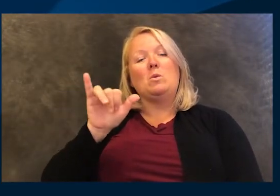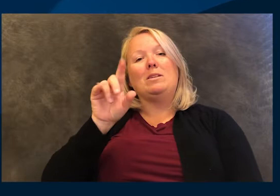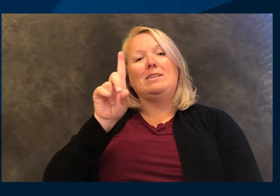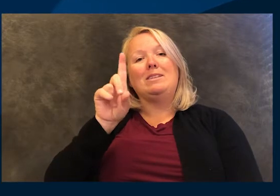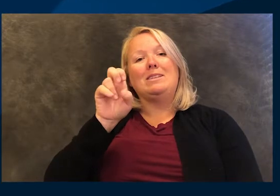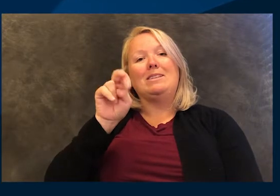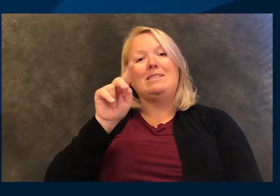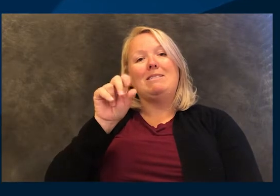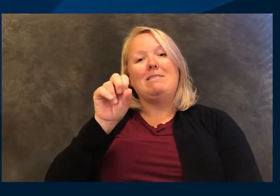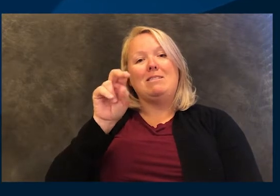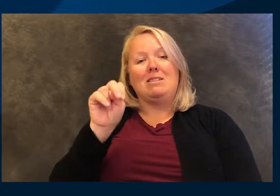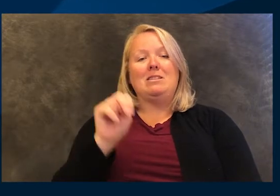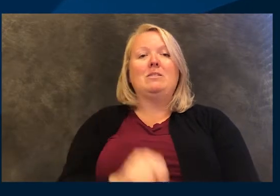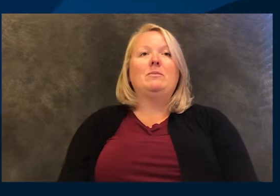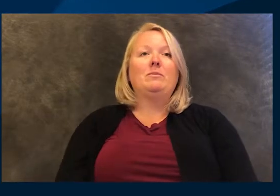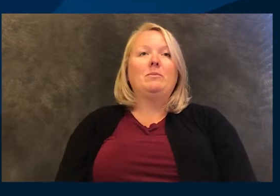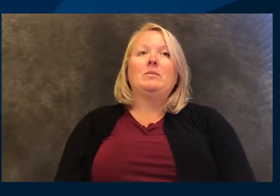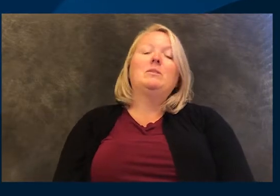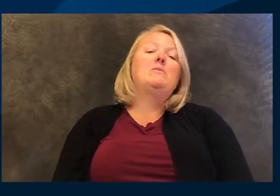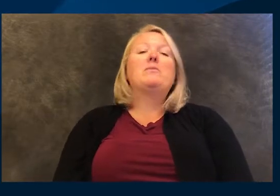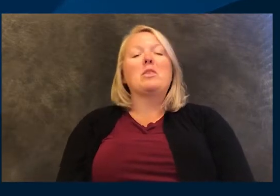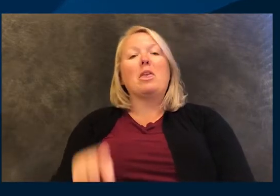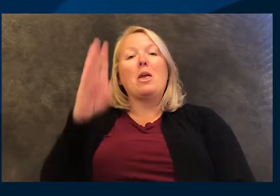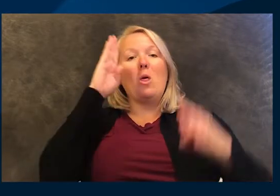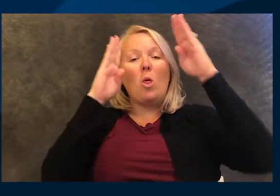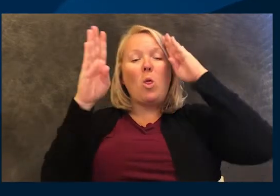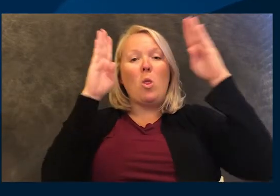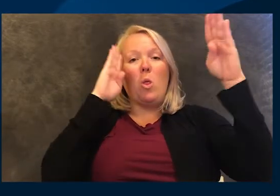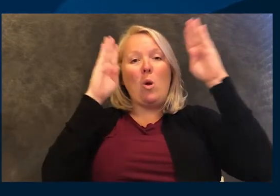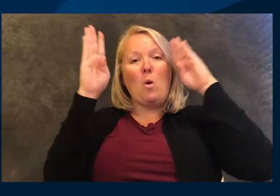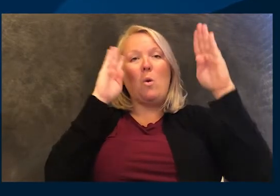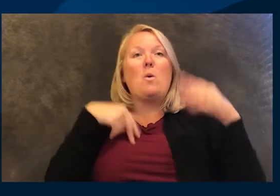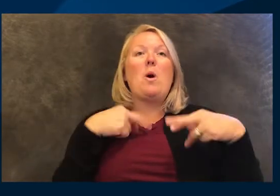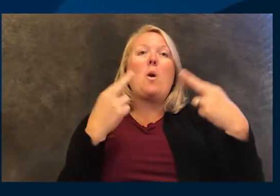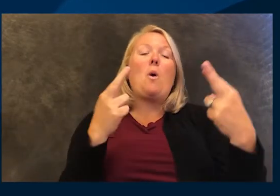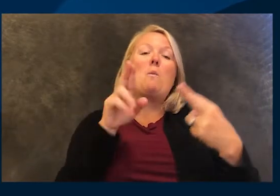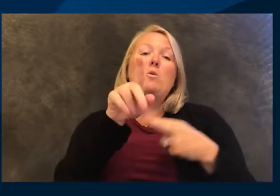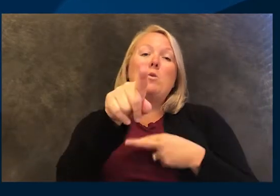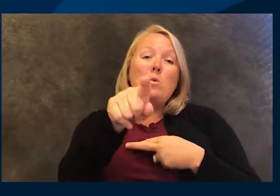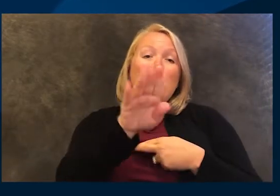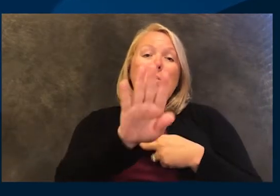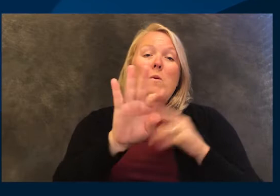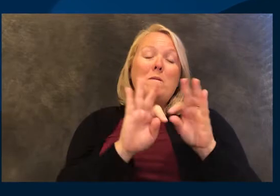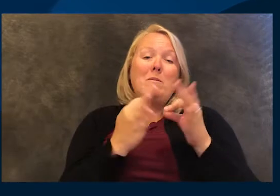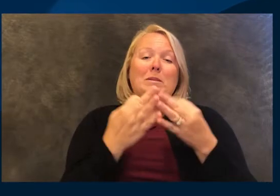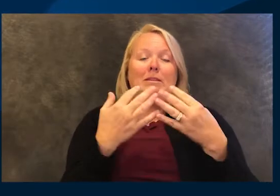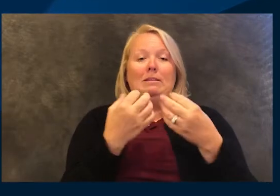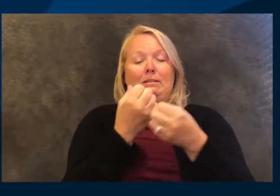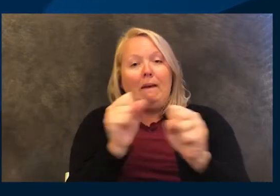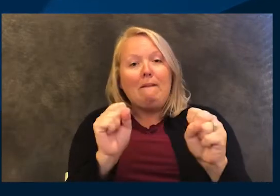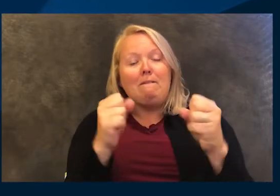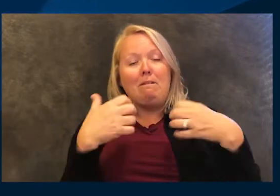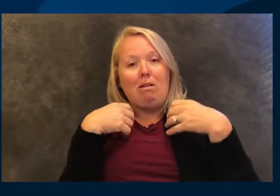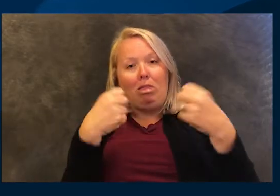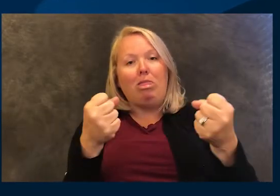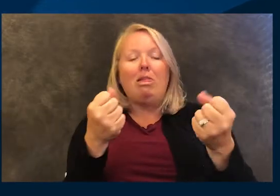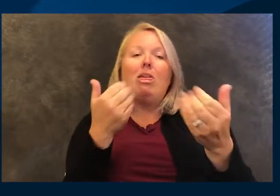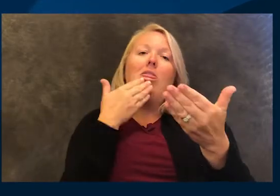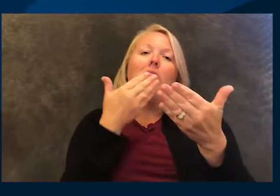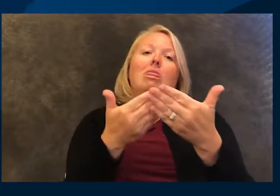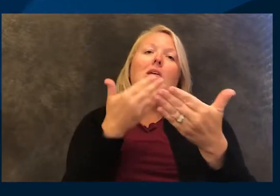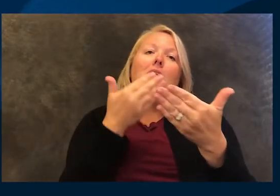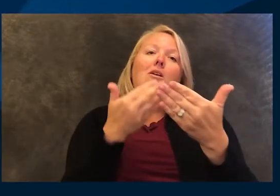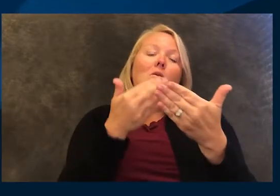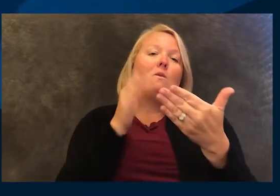Hi, everyone. I hope that you and your family are safe and healthy. Thank you so much for being here. And thanks for all that